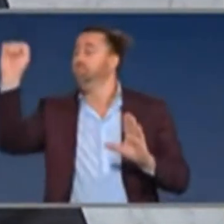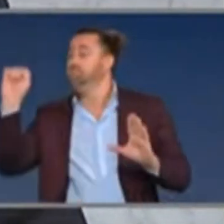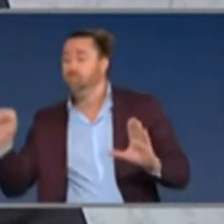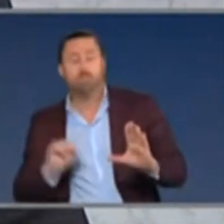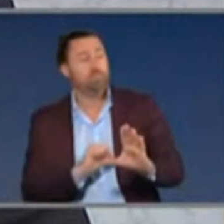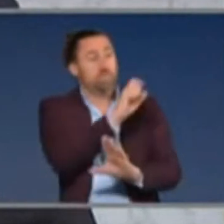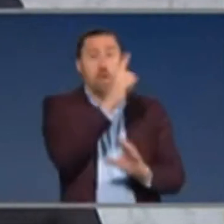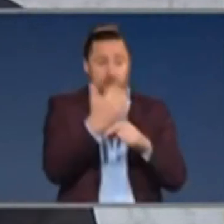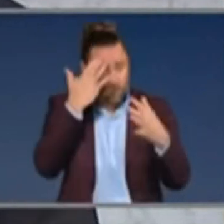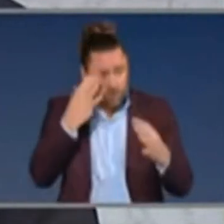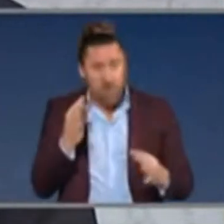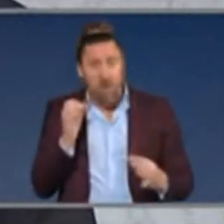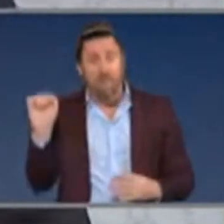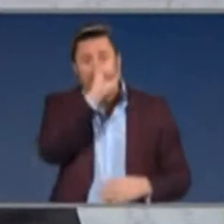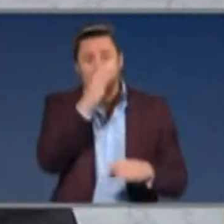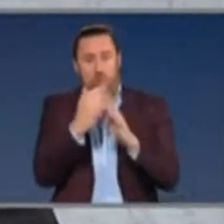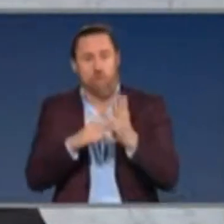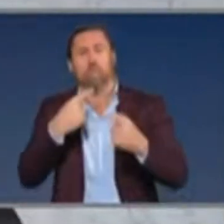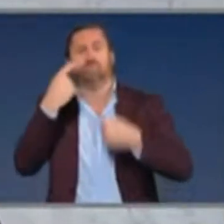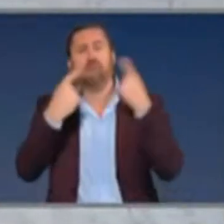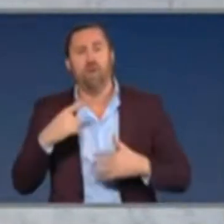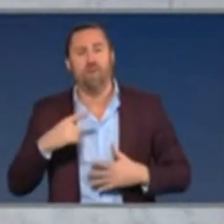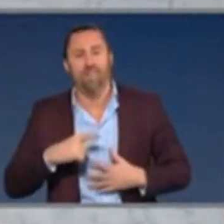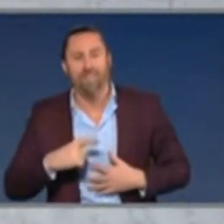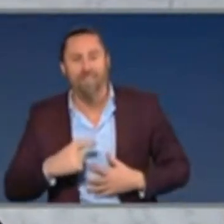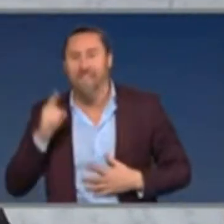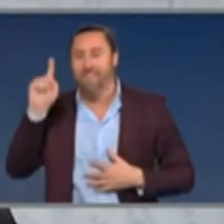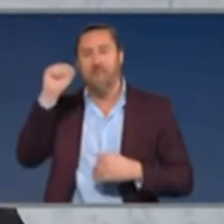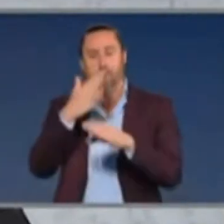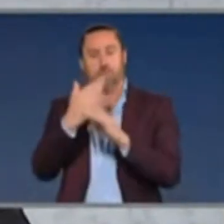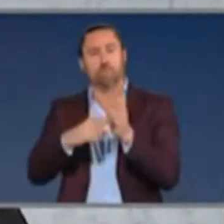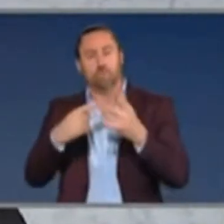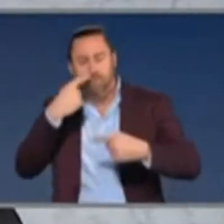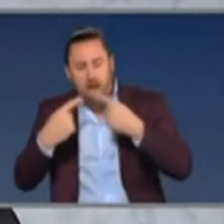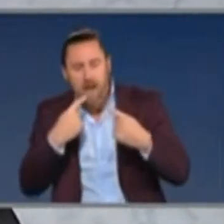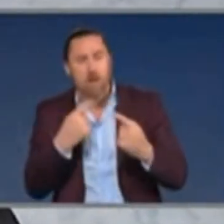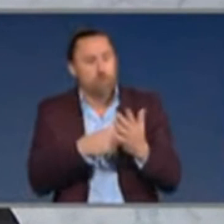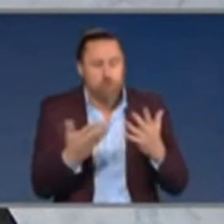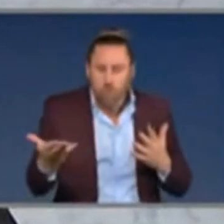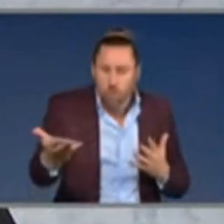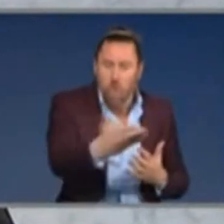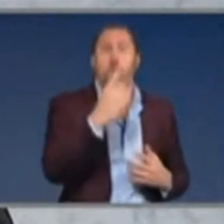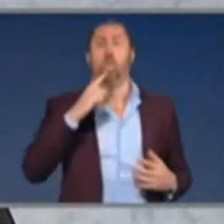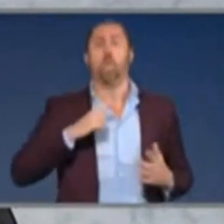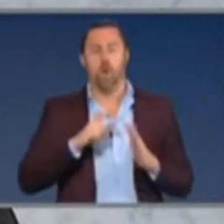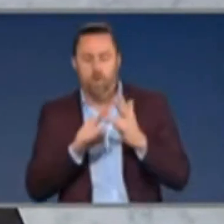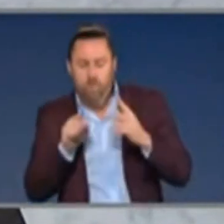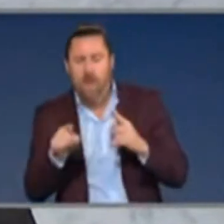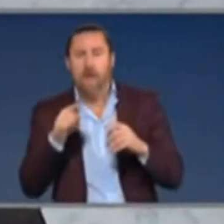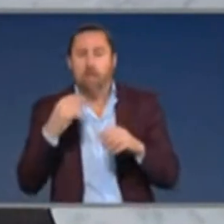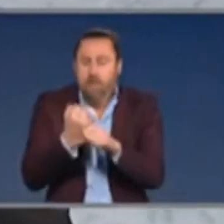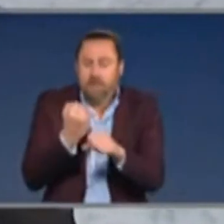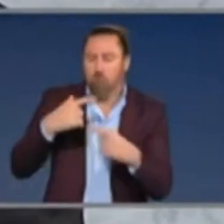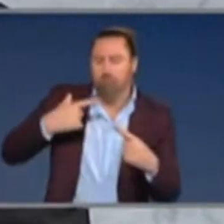they have to explain them, and they have to outline to the public about what the medical evidence is to support those decisions. So I think that's the